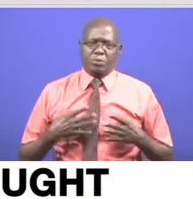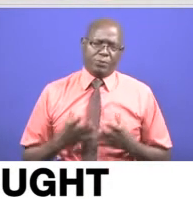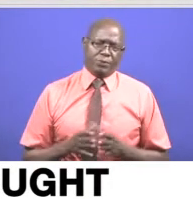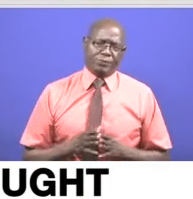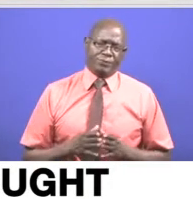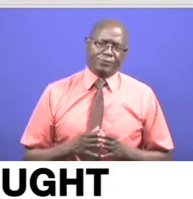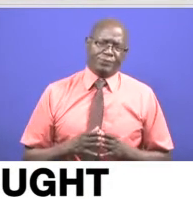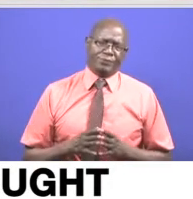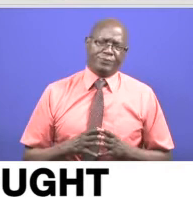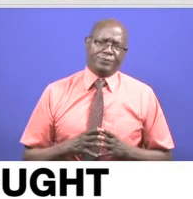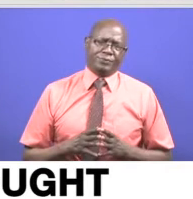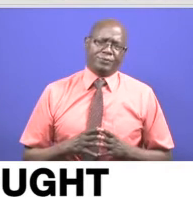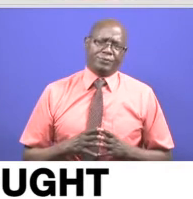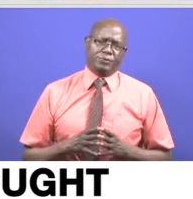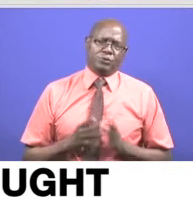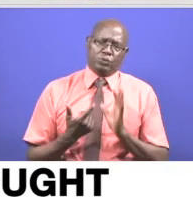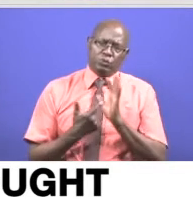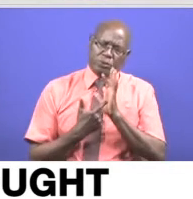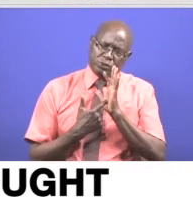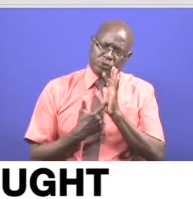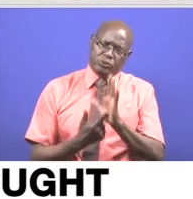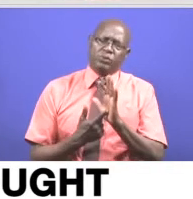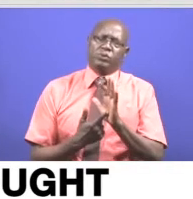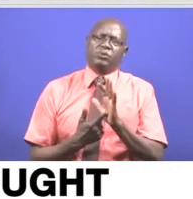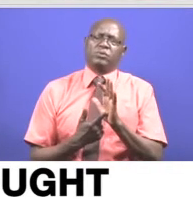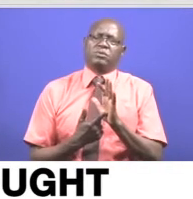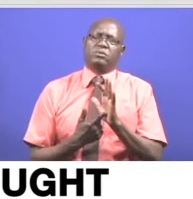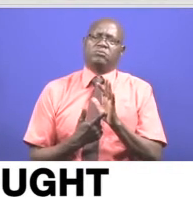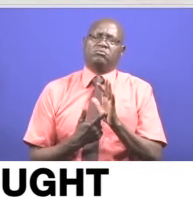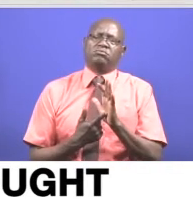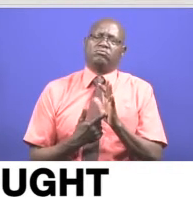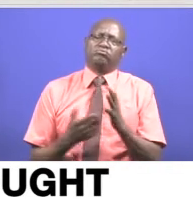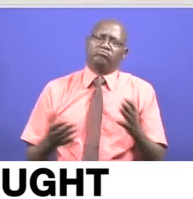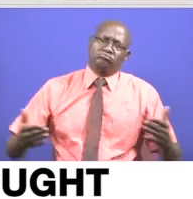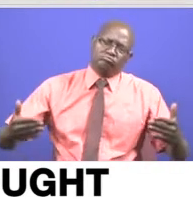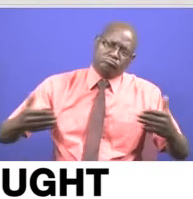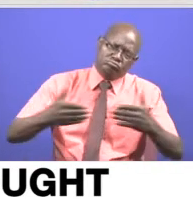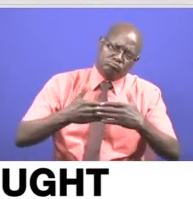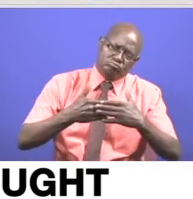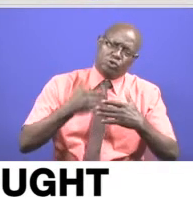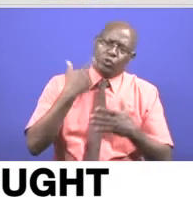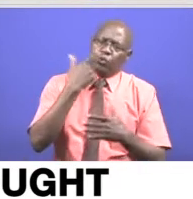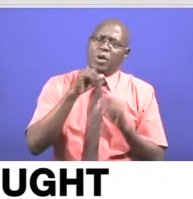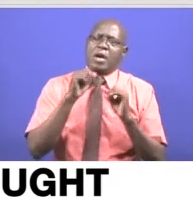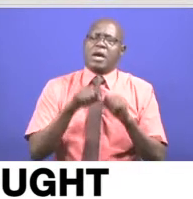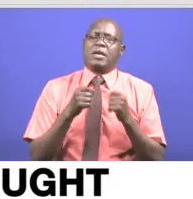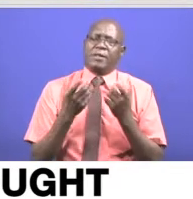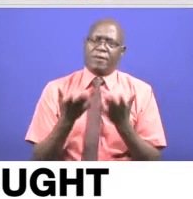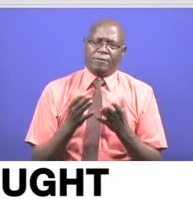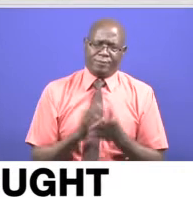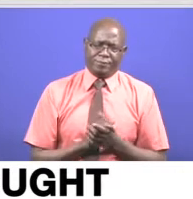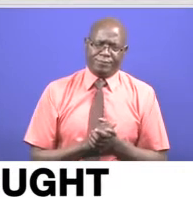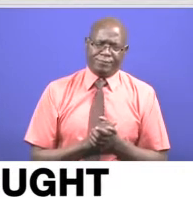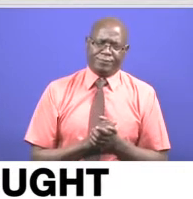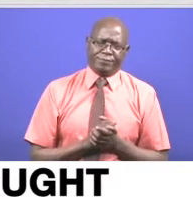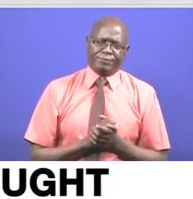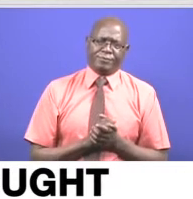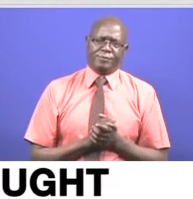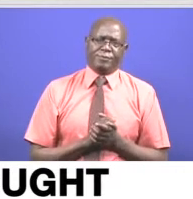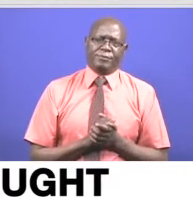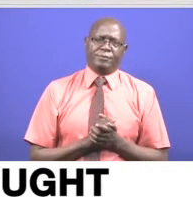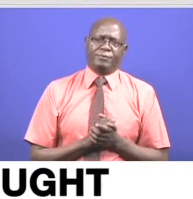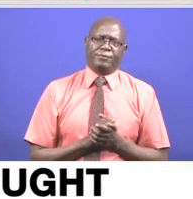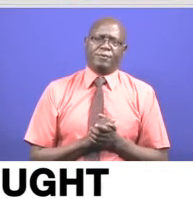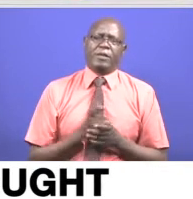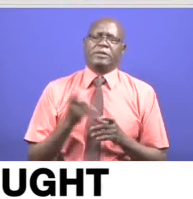Mm-hmm. Let's shoulder who we can. Let's shield who we can. Let's hold who